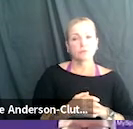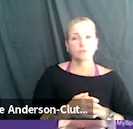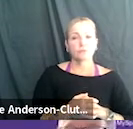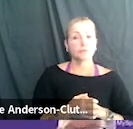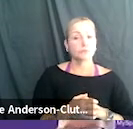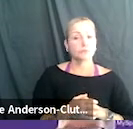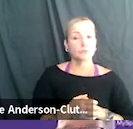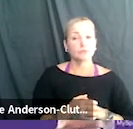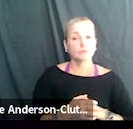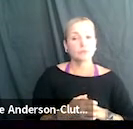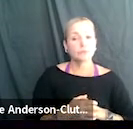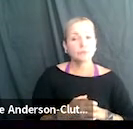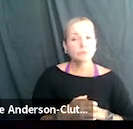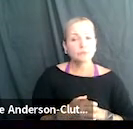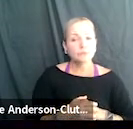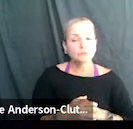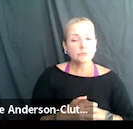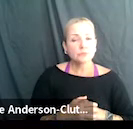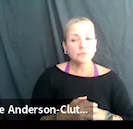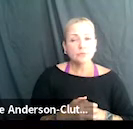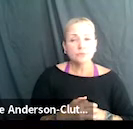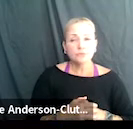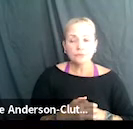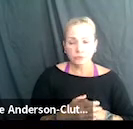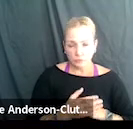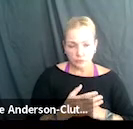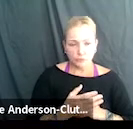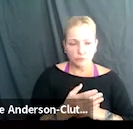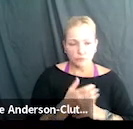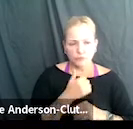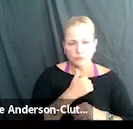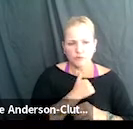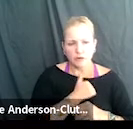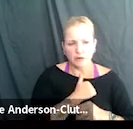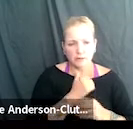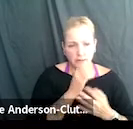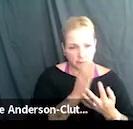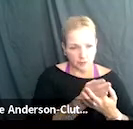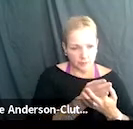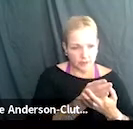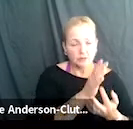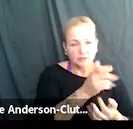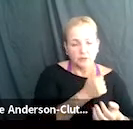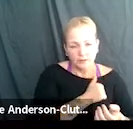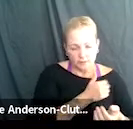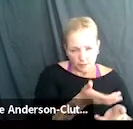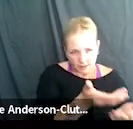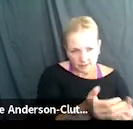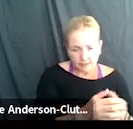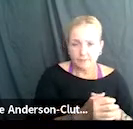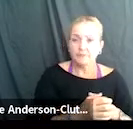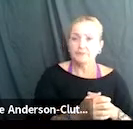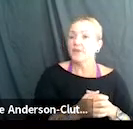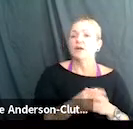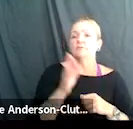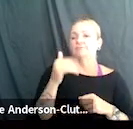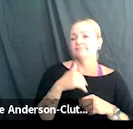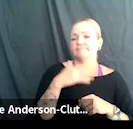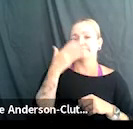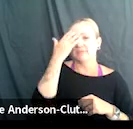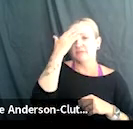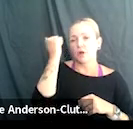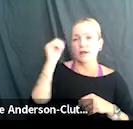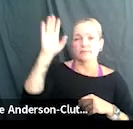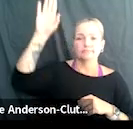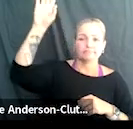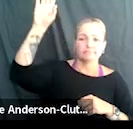Because it said, Claire, that there were, oh, sorry, yep. Oh, Claire? I forgot to put my hand down. I mean, I think I've